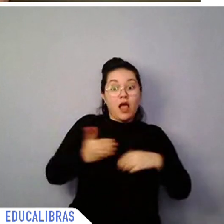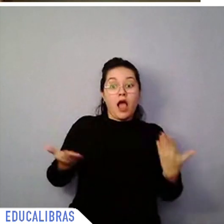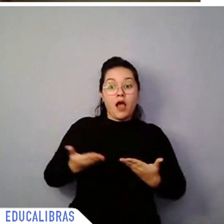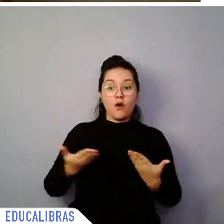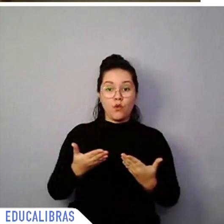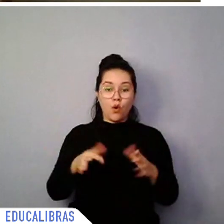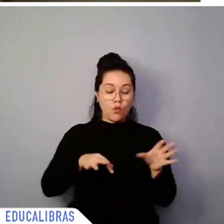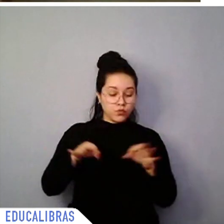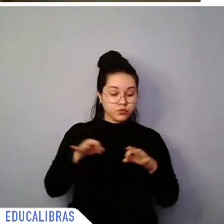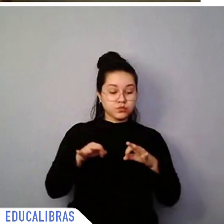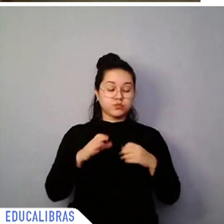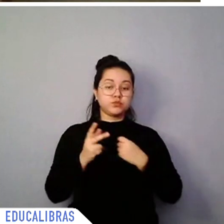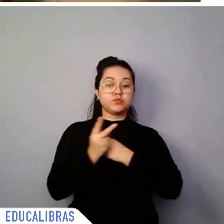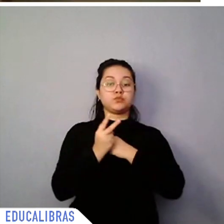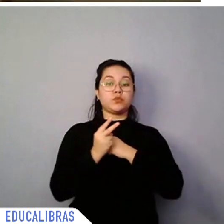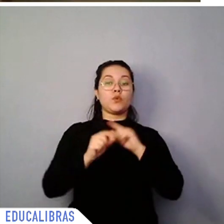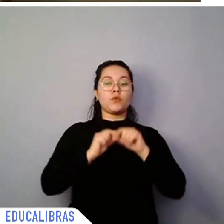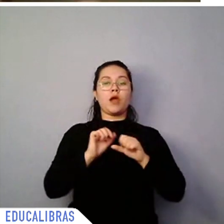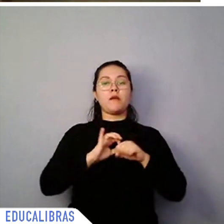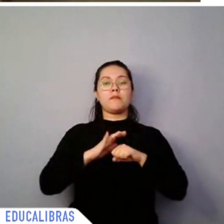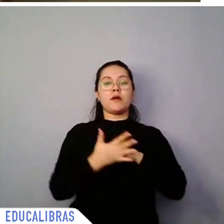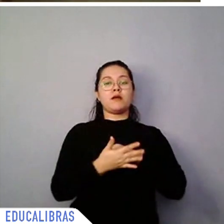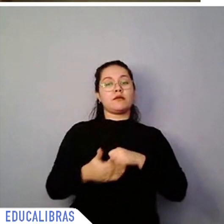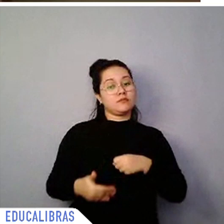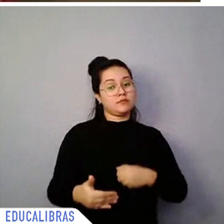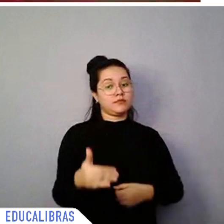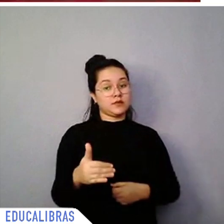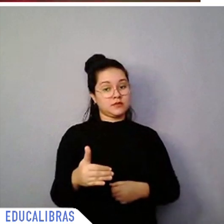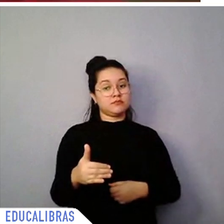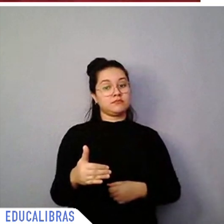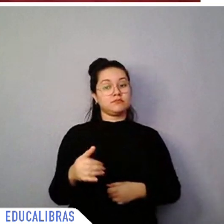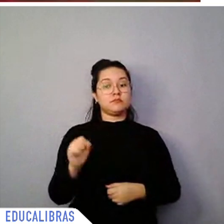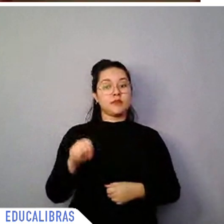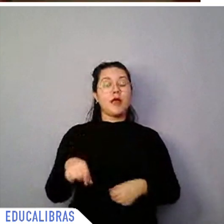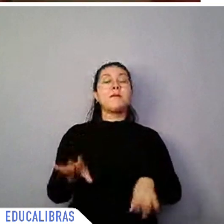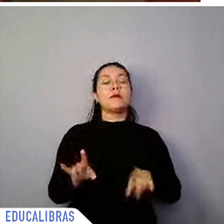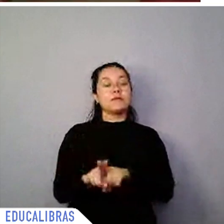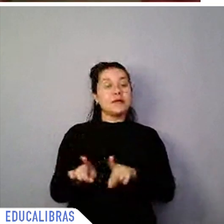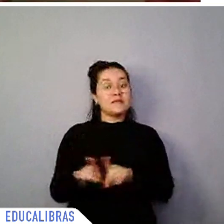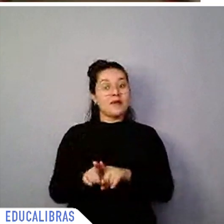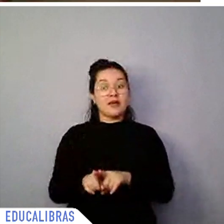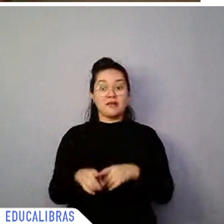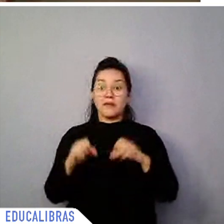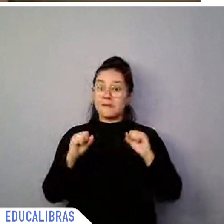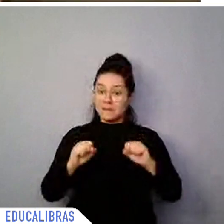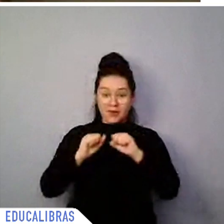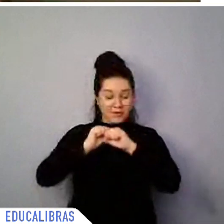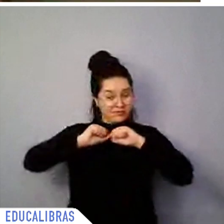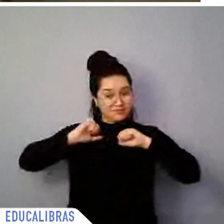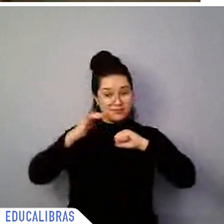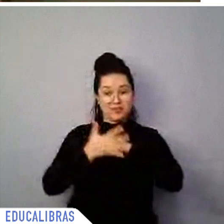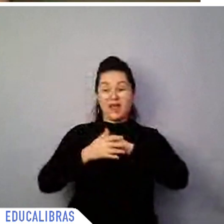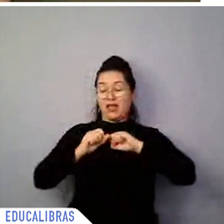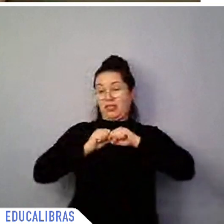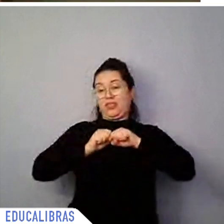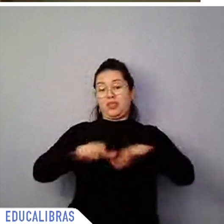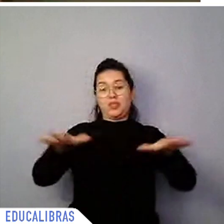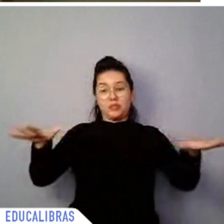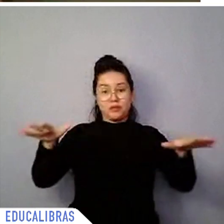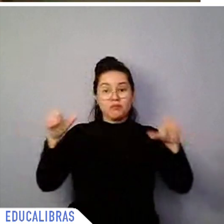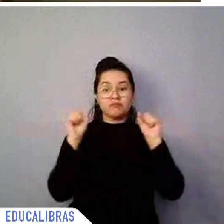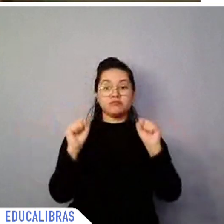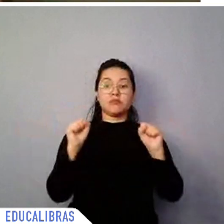ready for forthcoming pandemics. Unfortunately, this is going to happen, but we are going to have to be prepared for